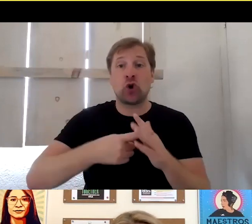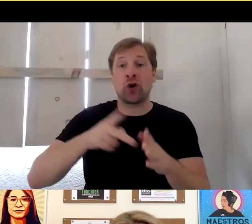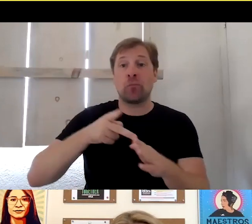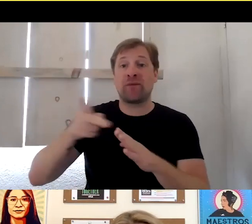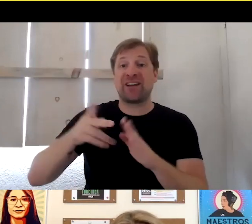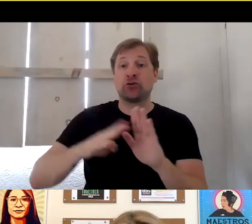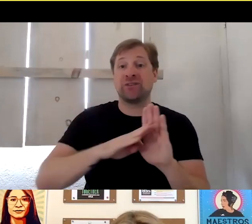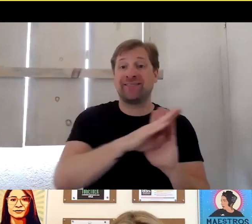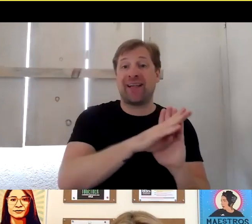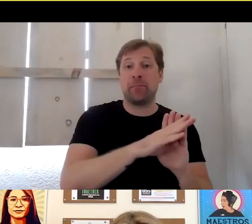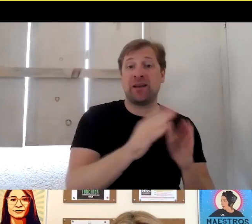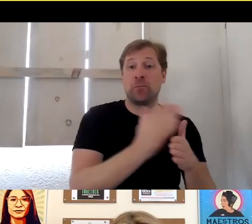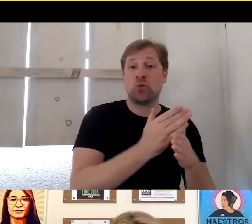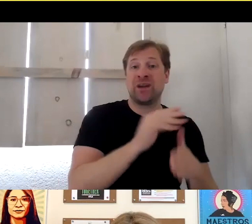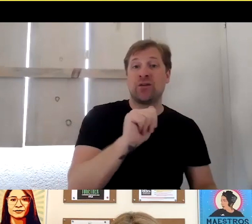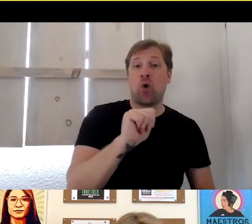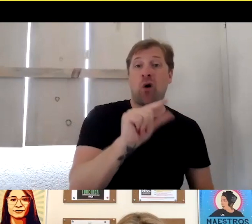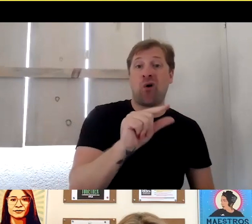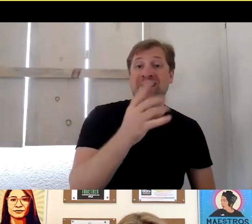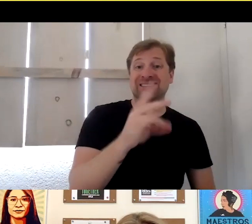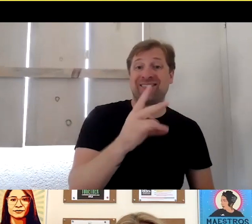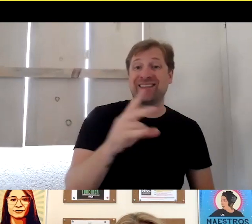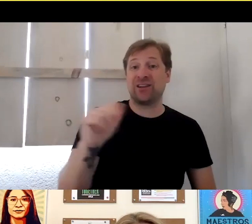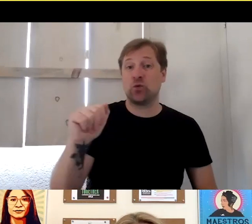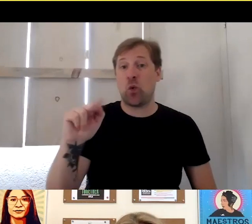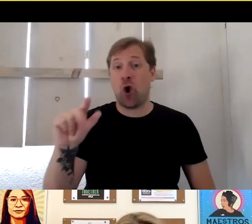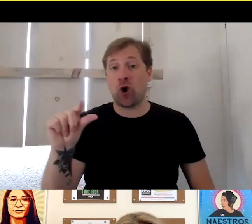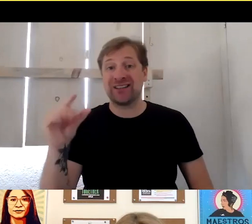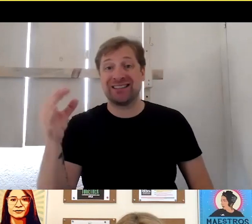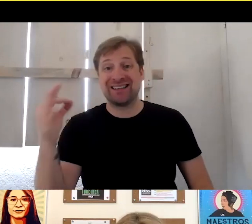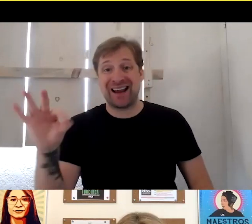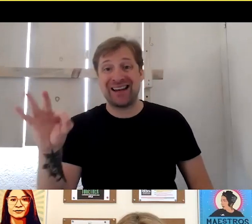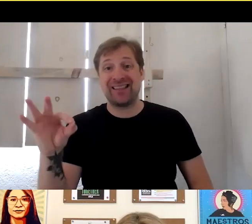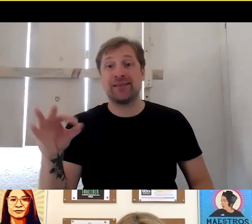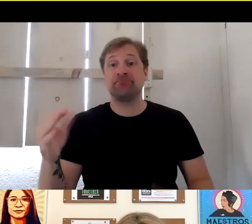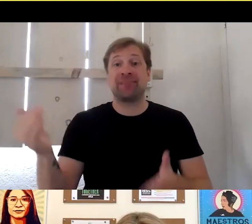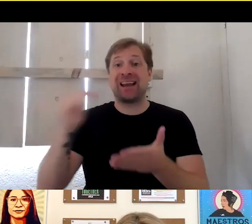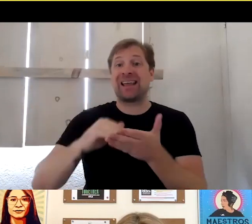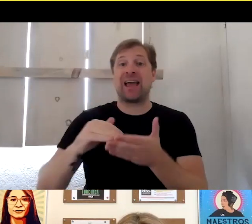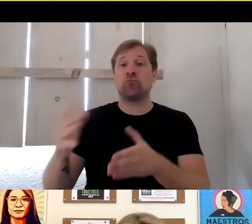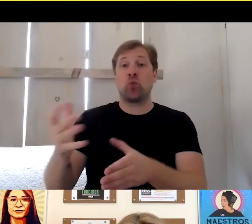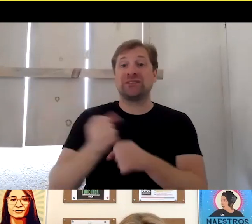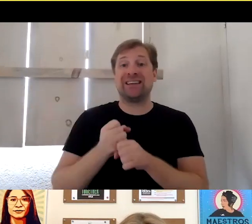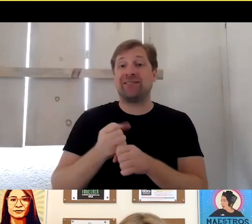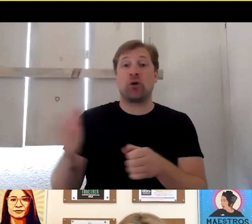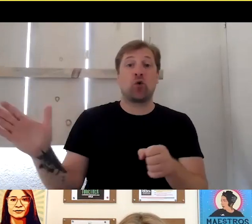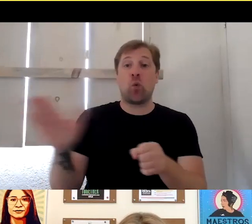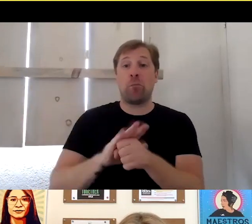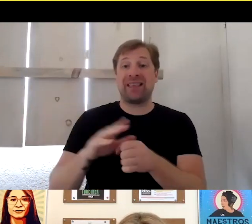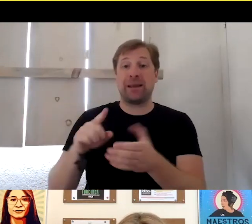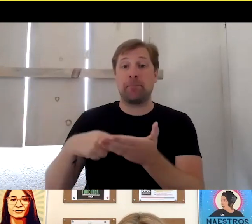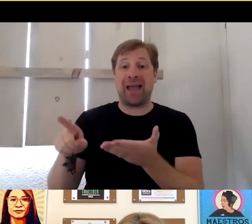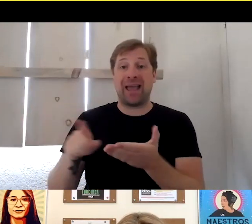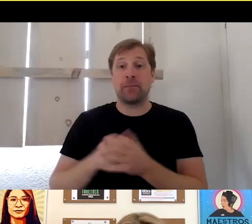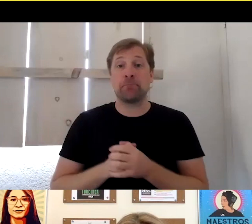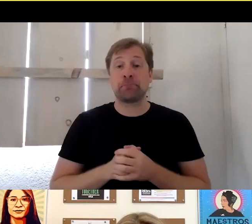from August 17th to August 19th. And again, receiving their full rate of pay. The subs